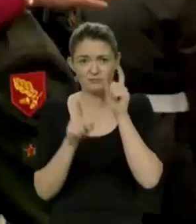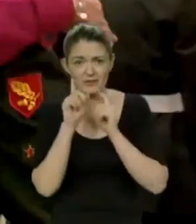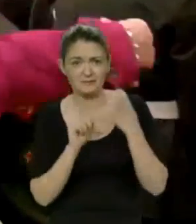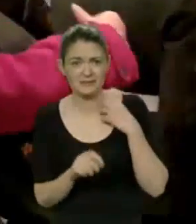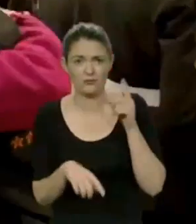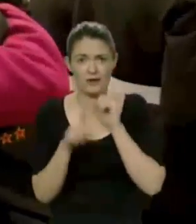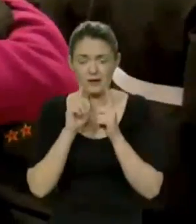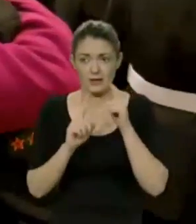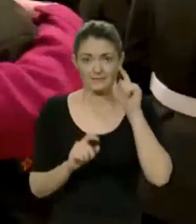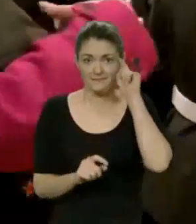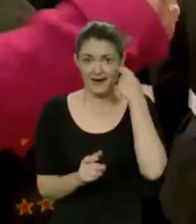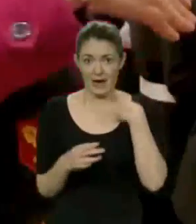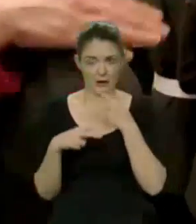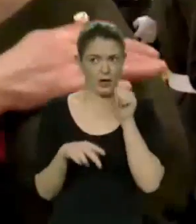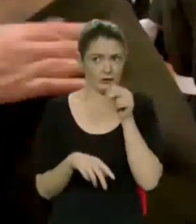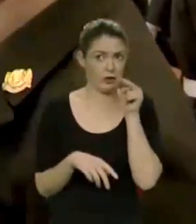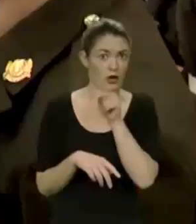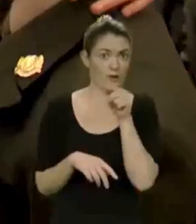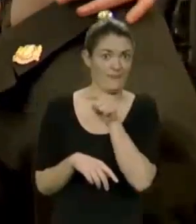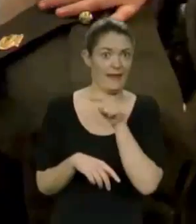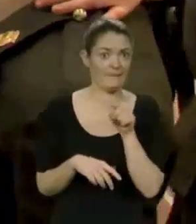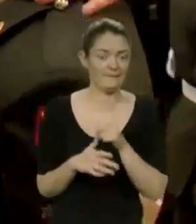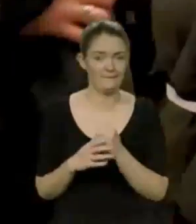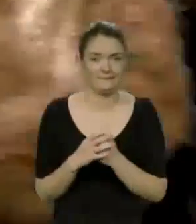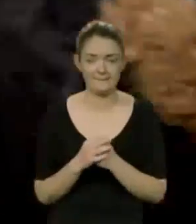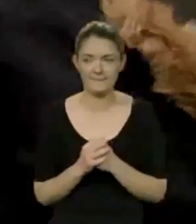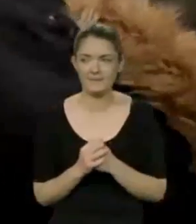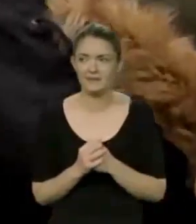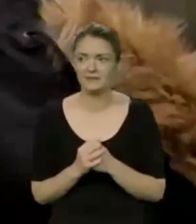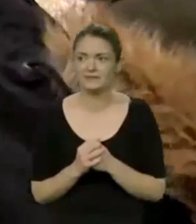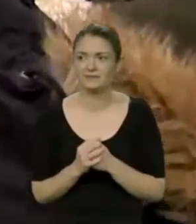them. I was like, oh geez, I'll start cracking up then.